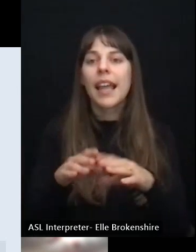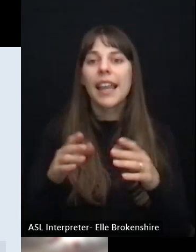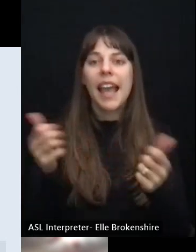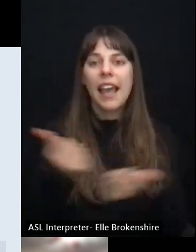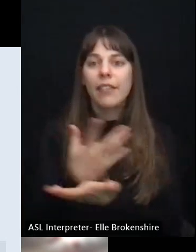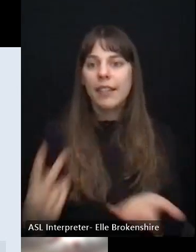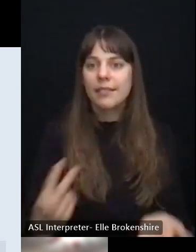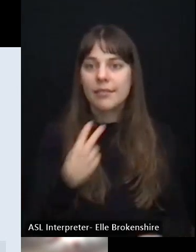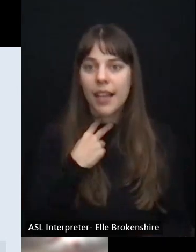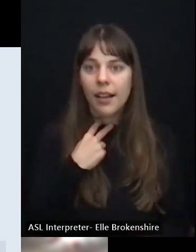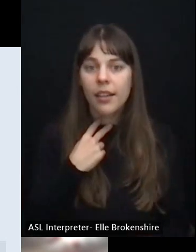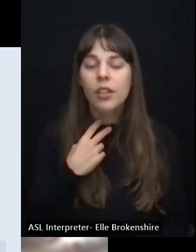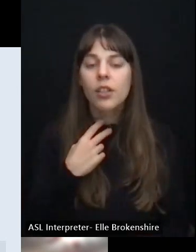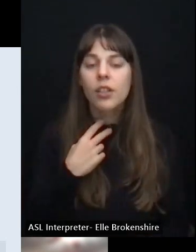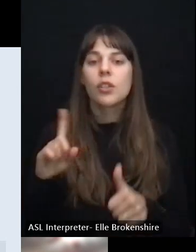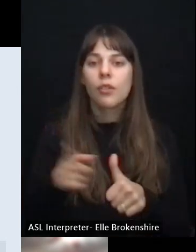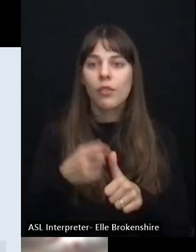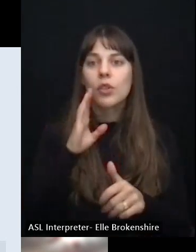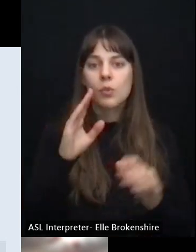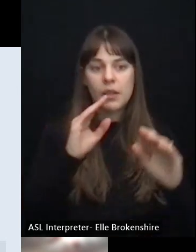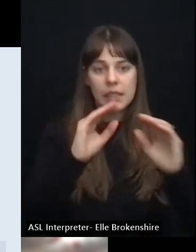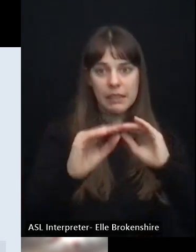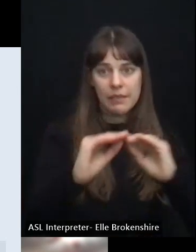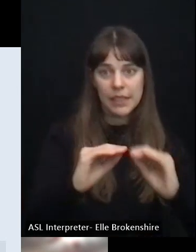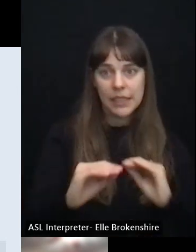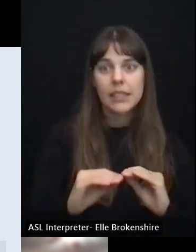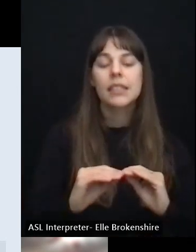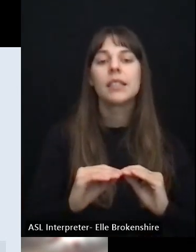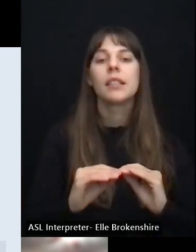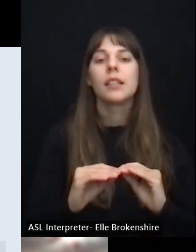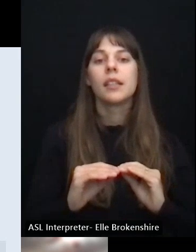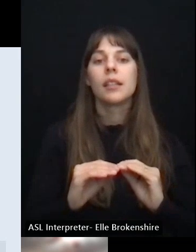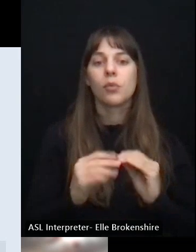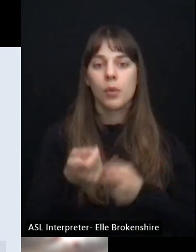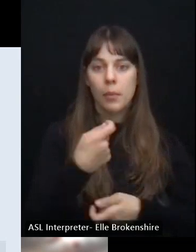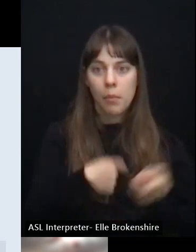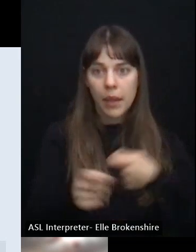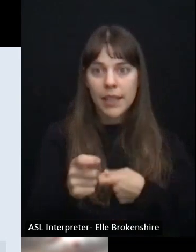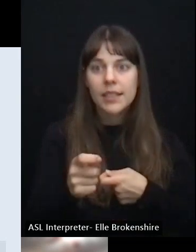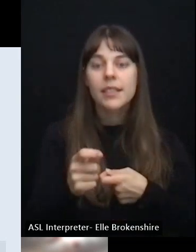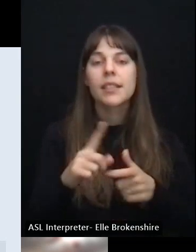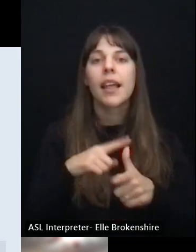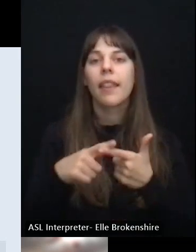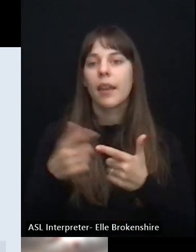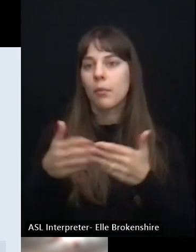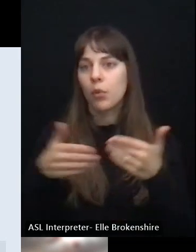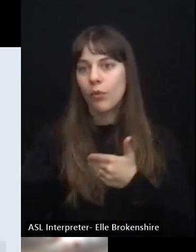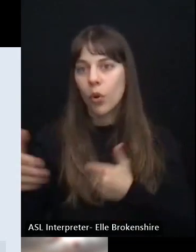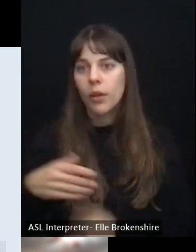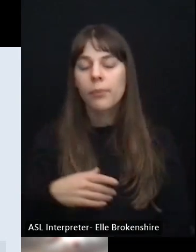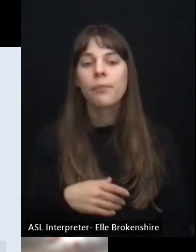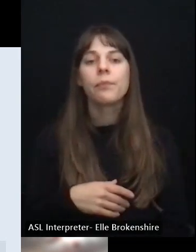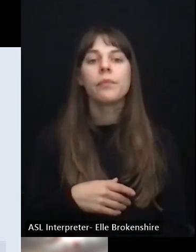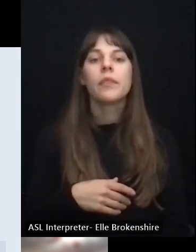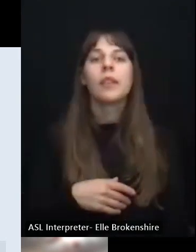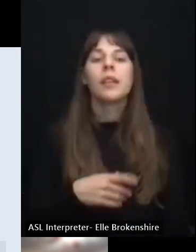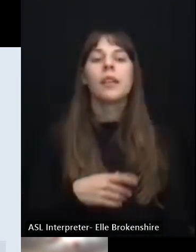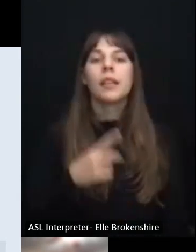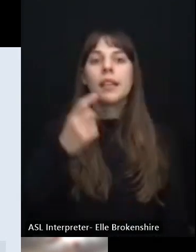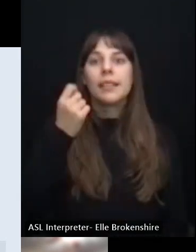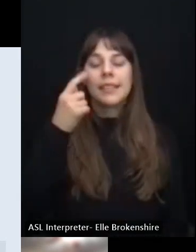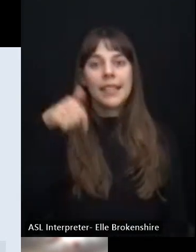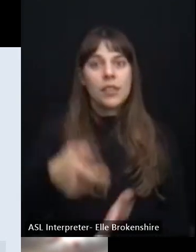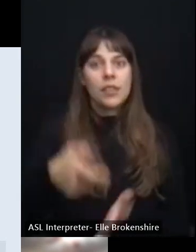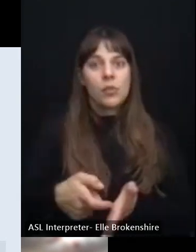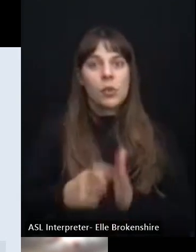those repaired and replaced, and move forward from there. To do that, this will require